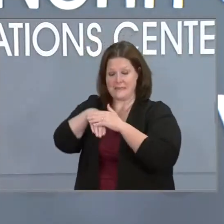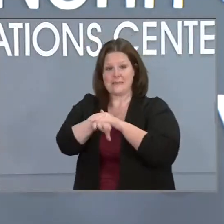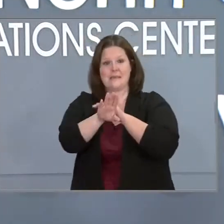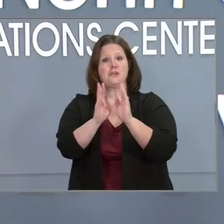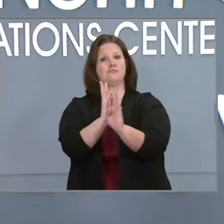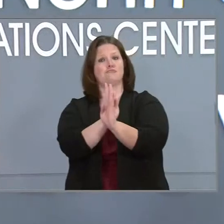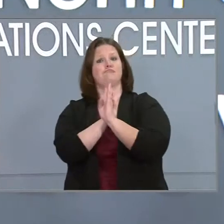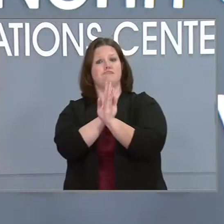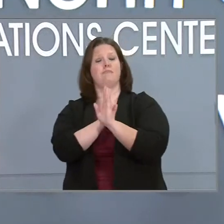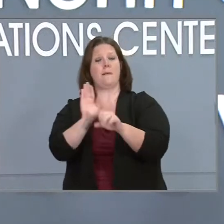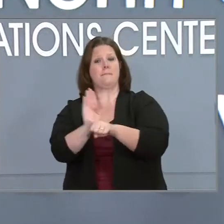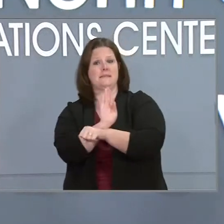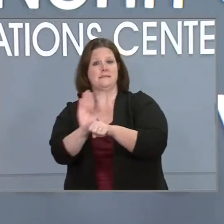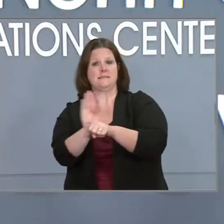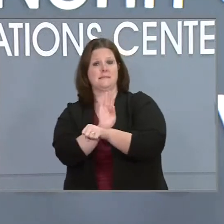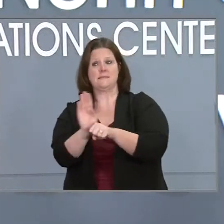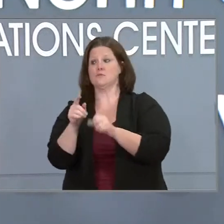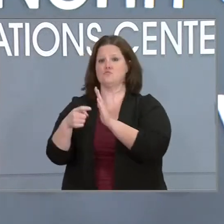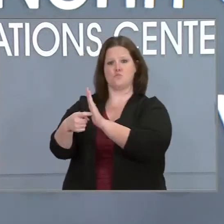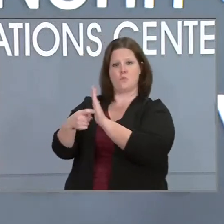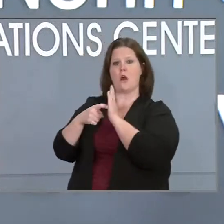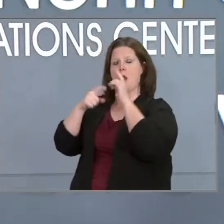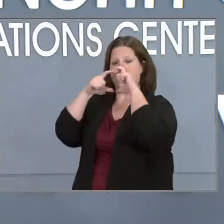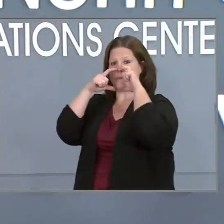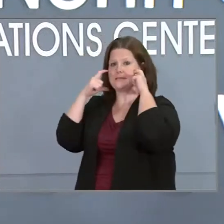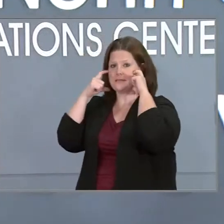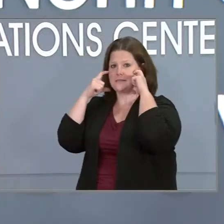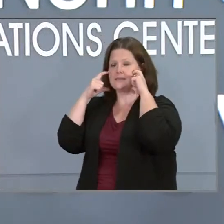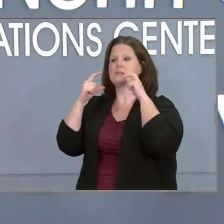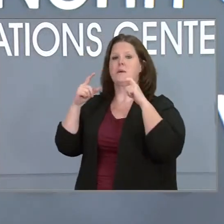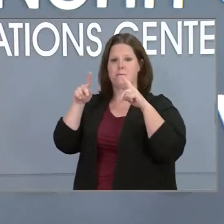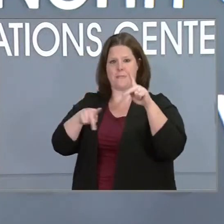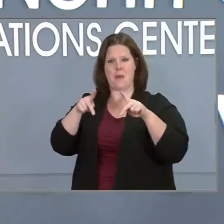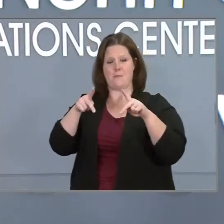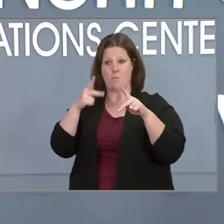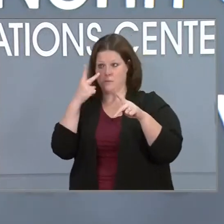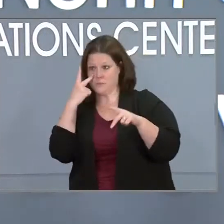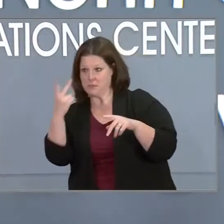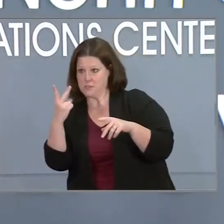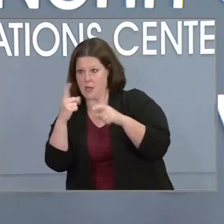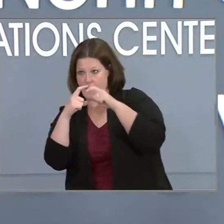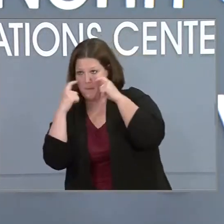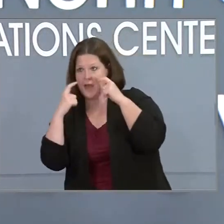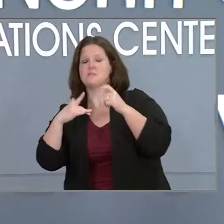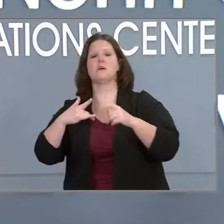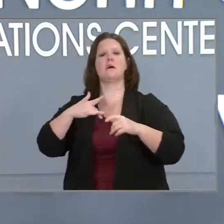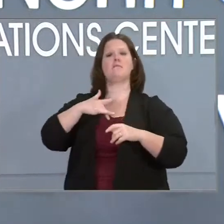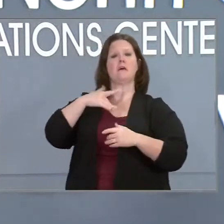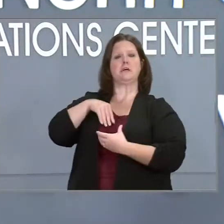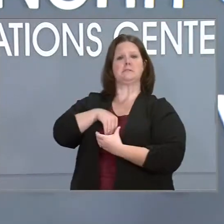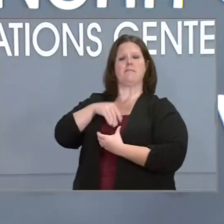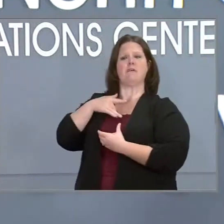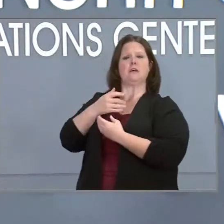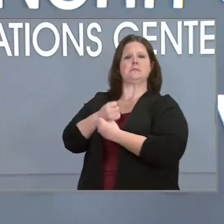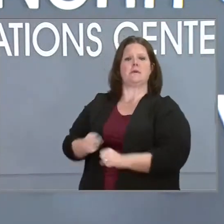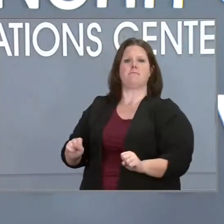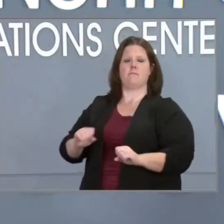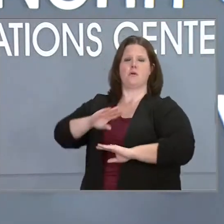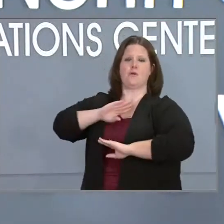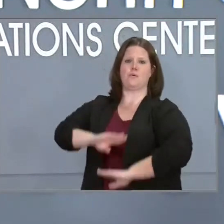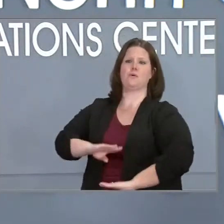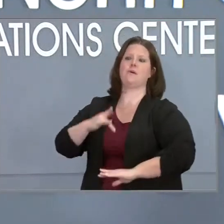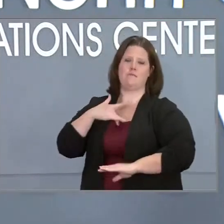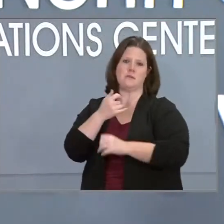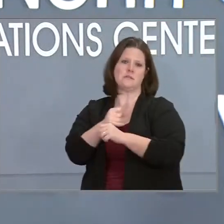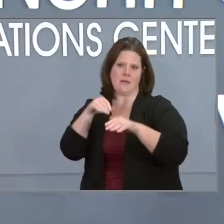business if they require people to wear masks, because people will feel safer when they go in. But we're going to continue working with them.